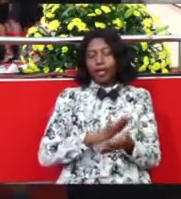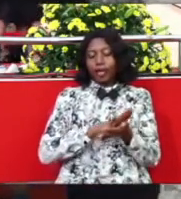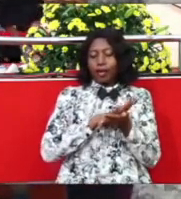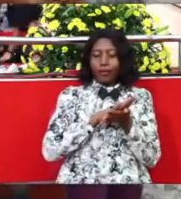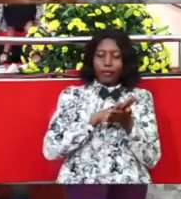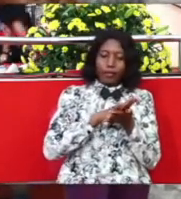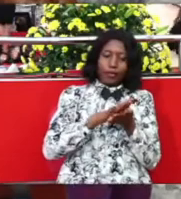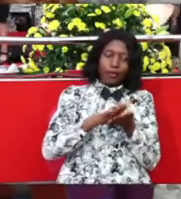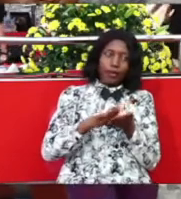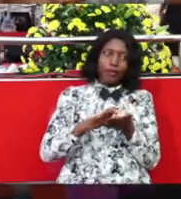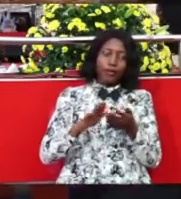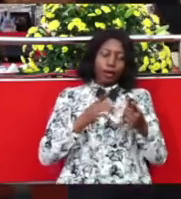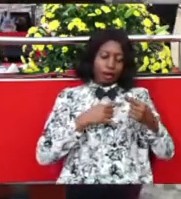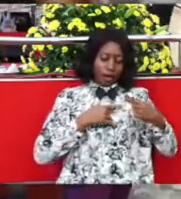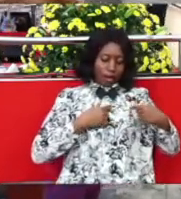Purify my